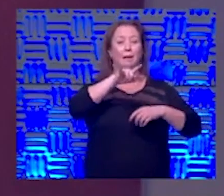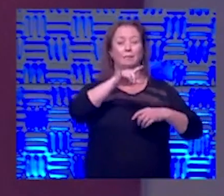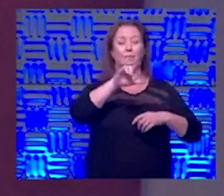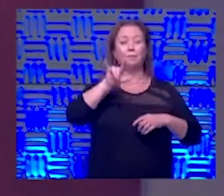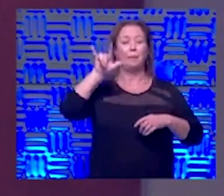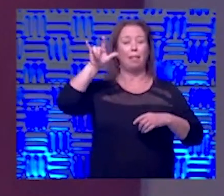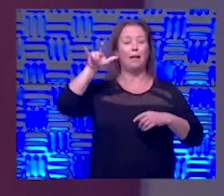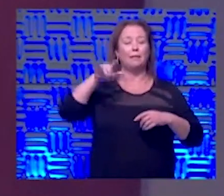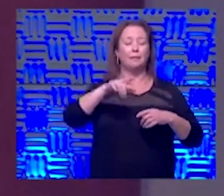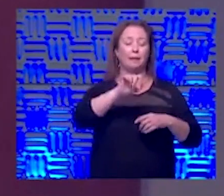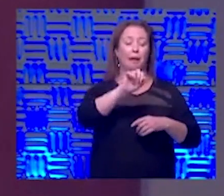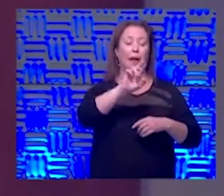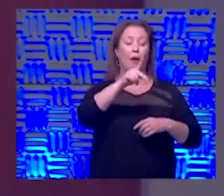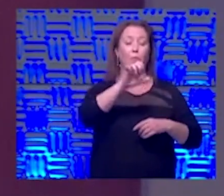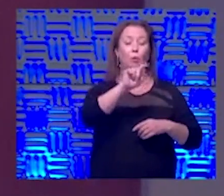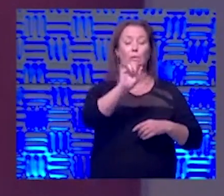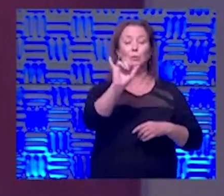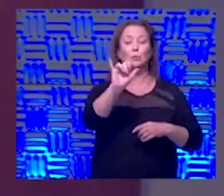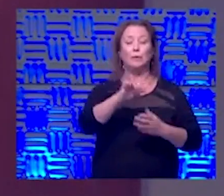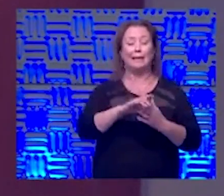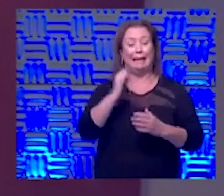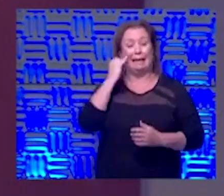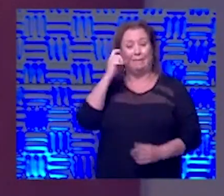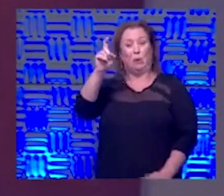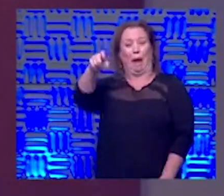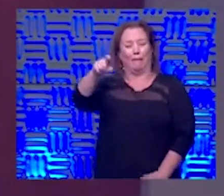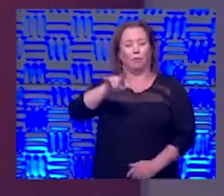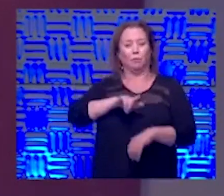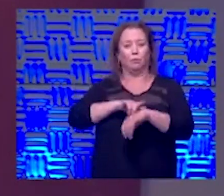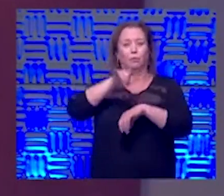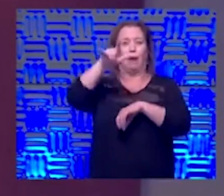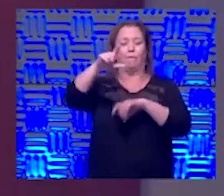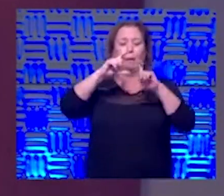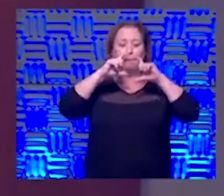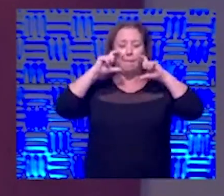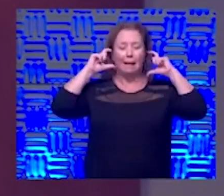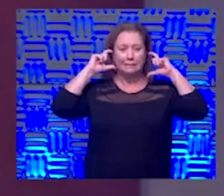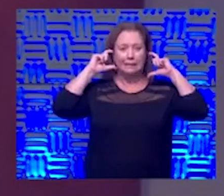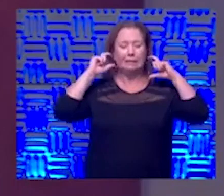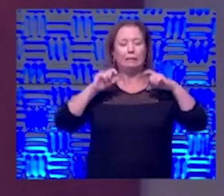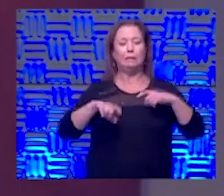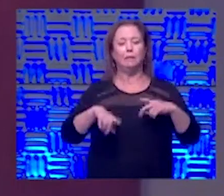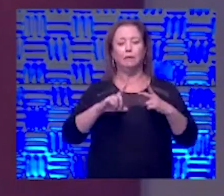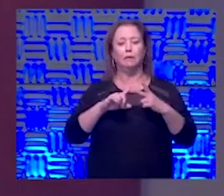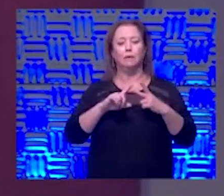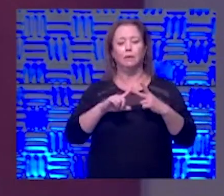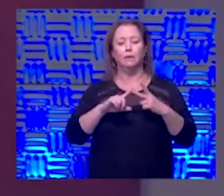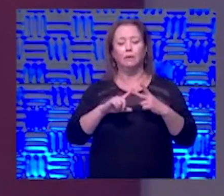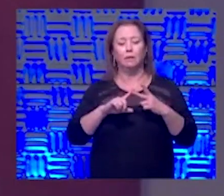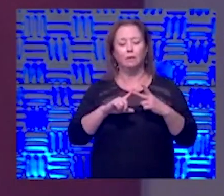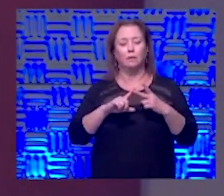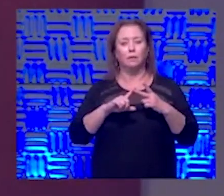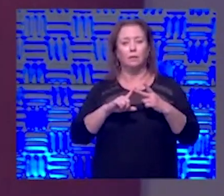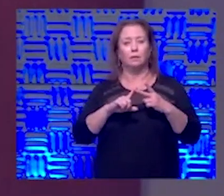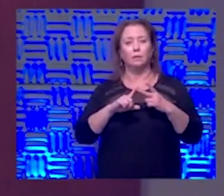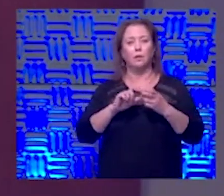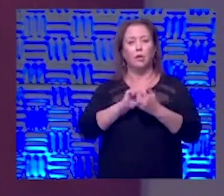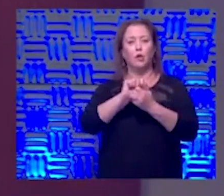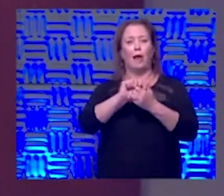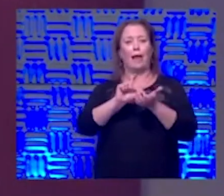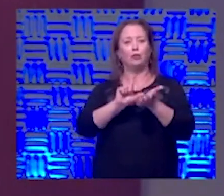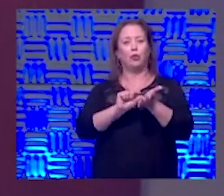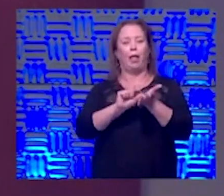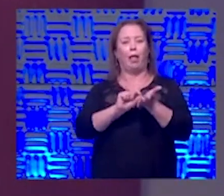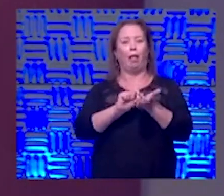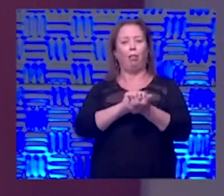separation. I think if you have to travel, masking on the plane, carry your hand gel with you,